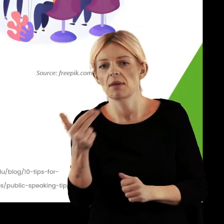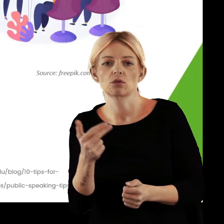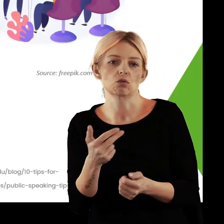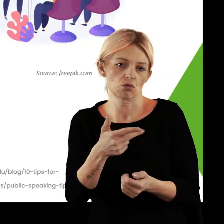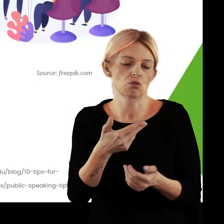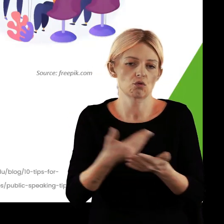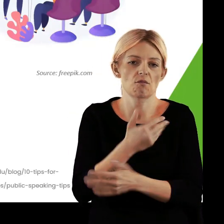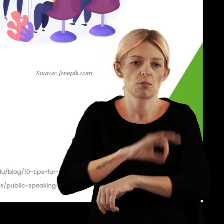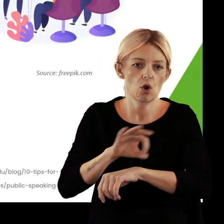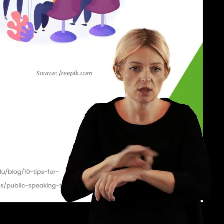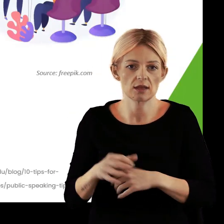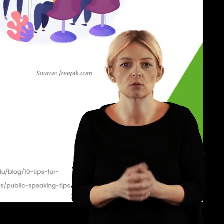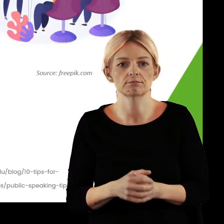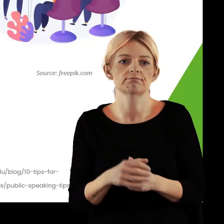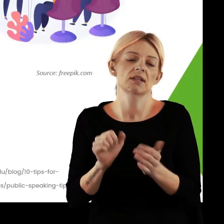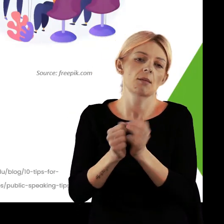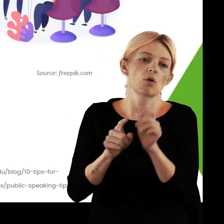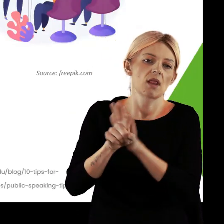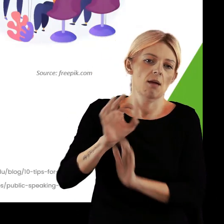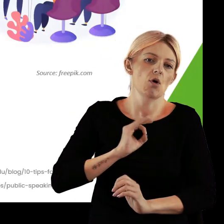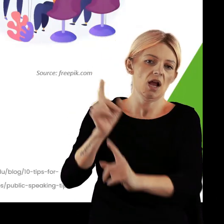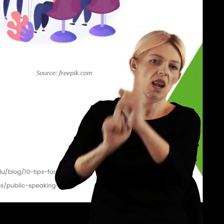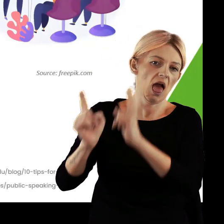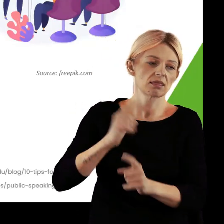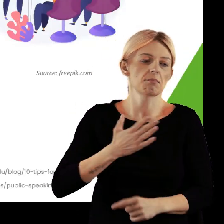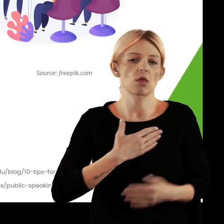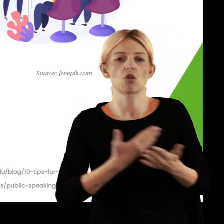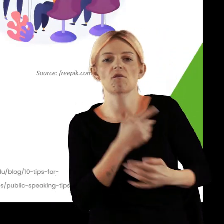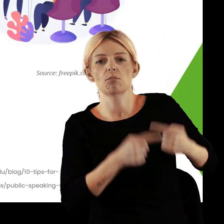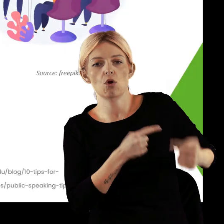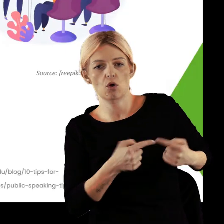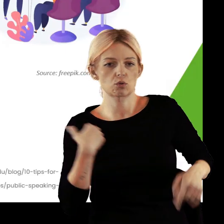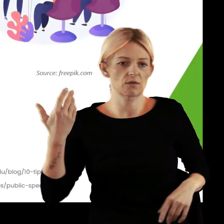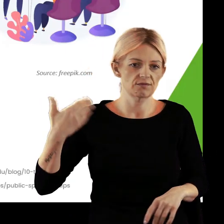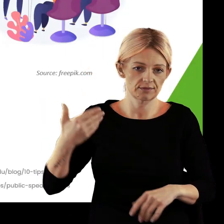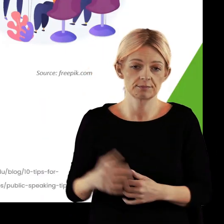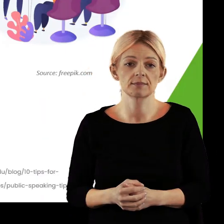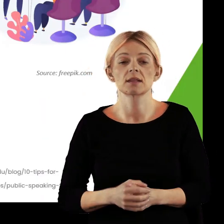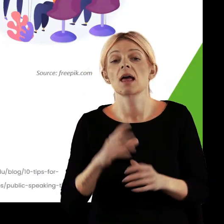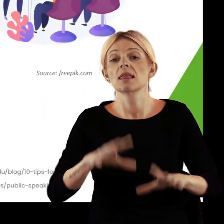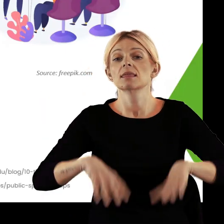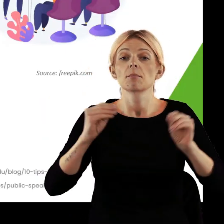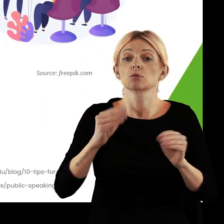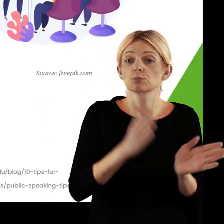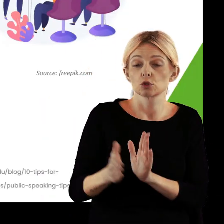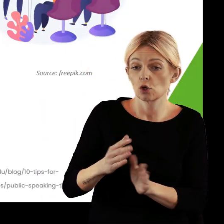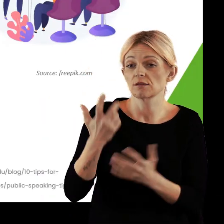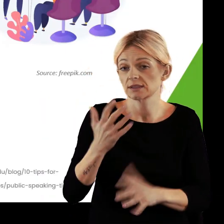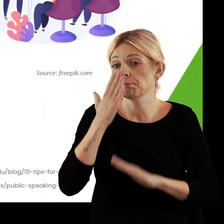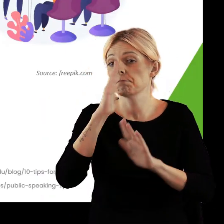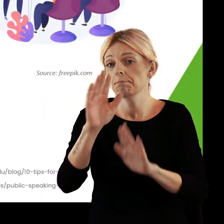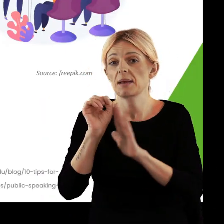example. At the beginning of presentation preparation, it is worth answering the